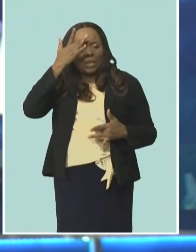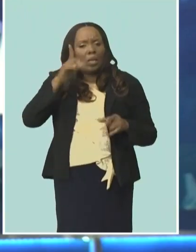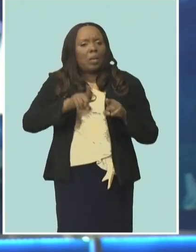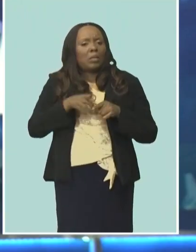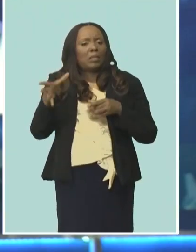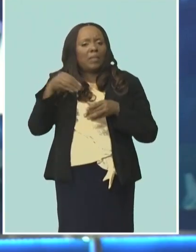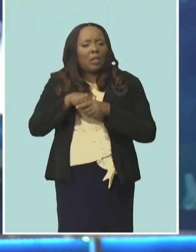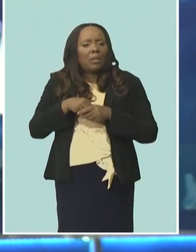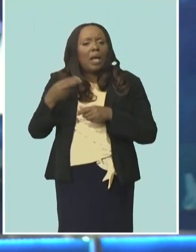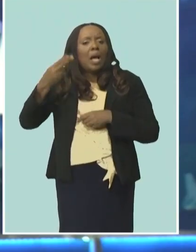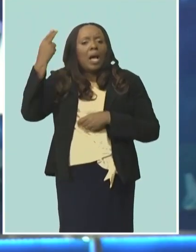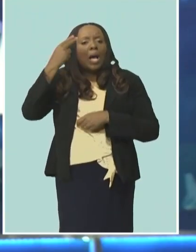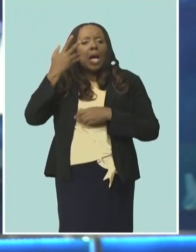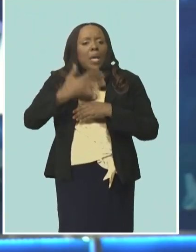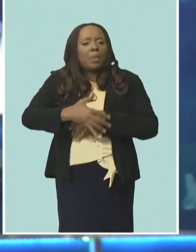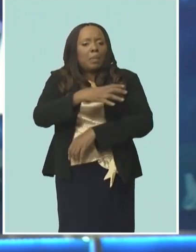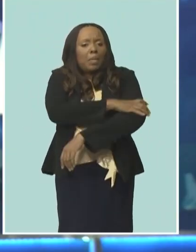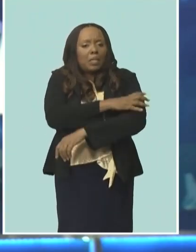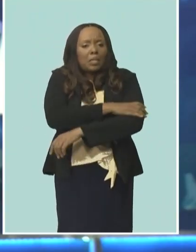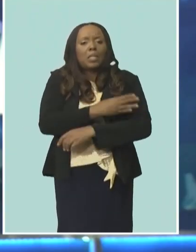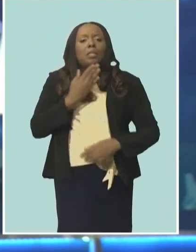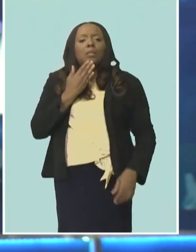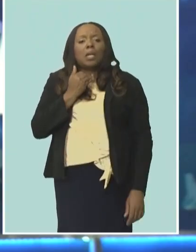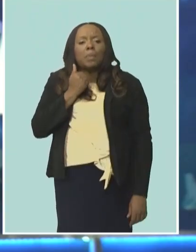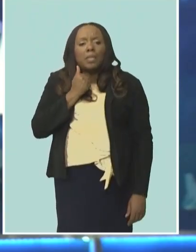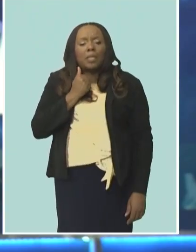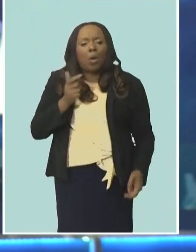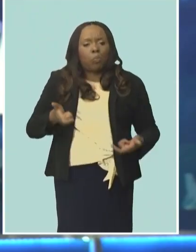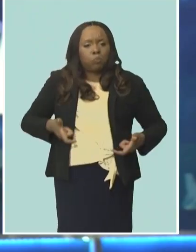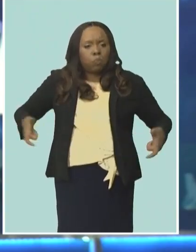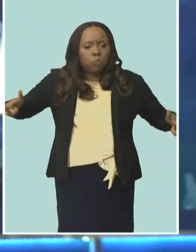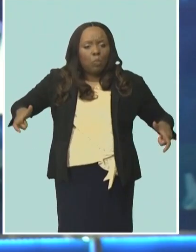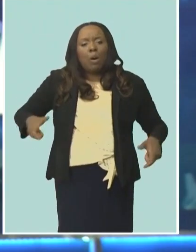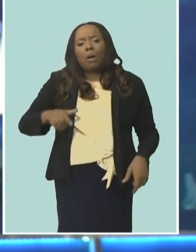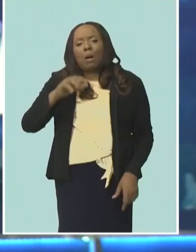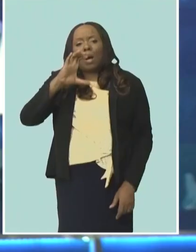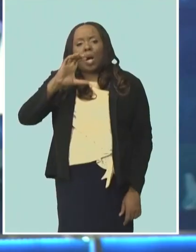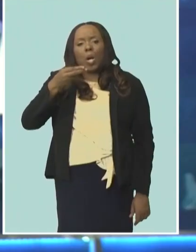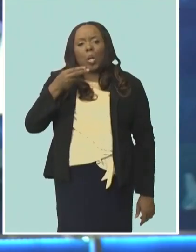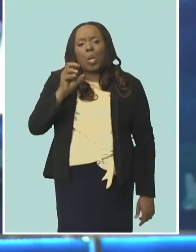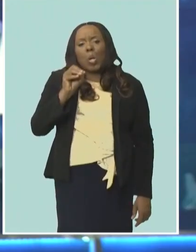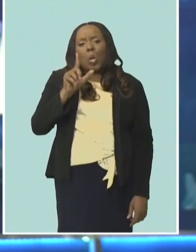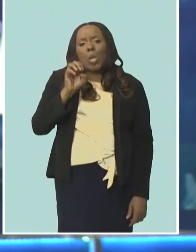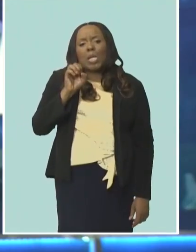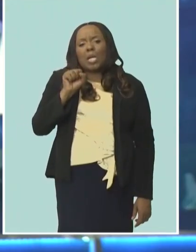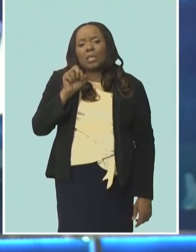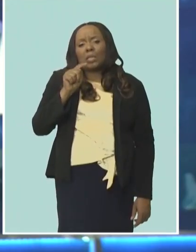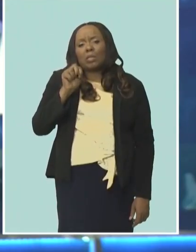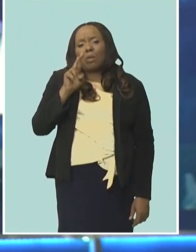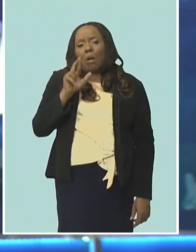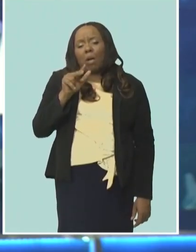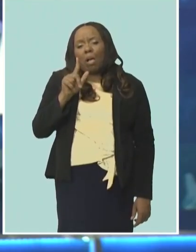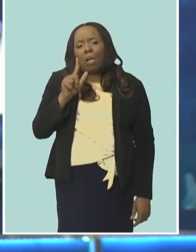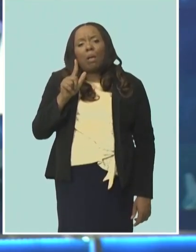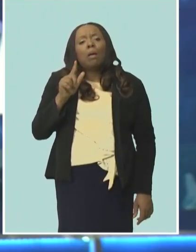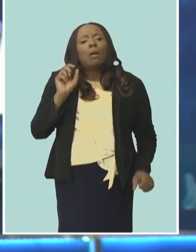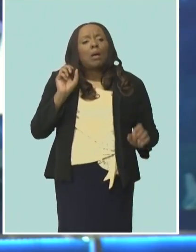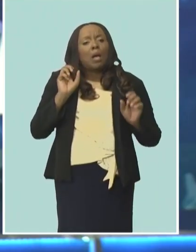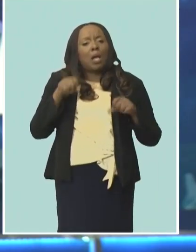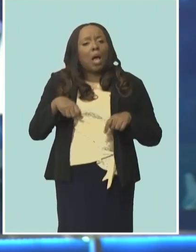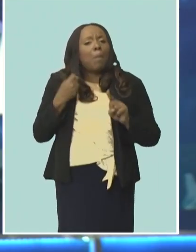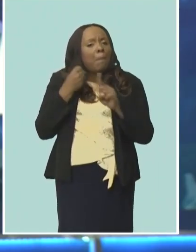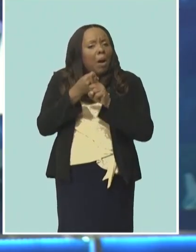pressure, diabetes, cholesterol, obesity, and inactivity are all risk factors, not only for a heart attack or a stroke, but